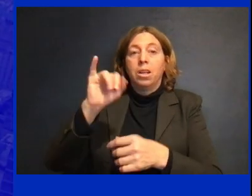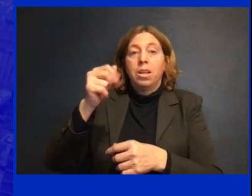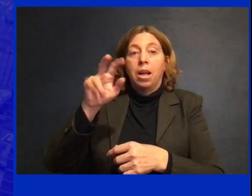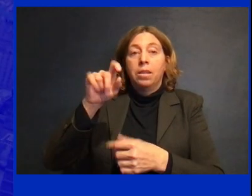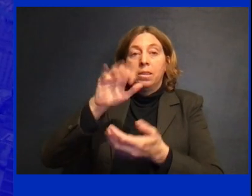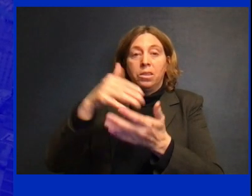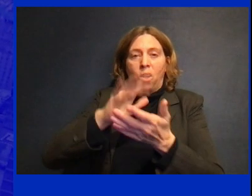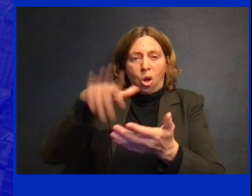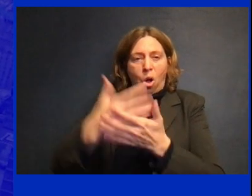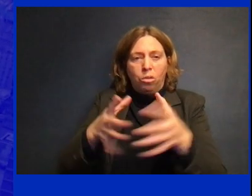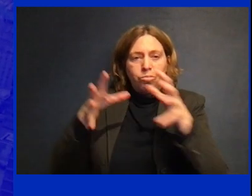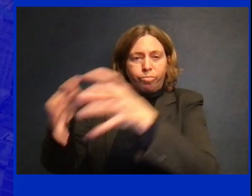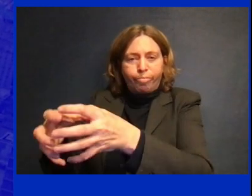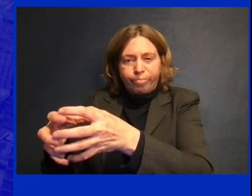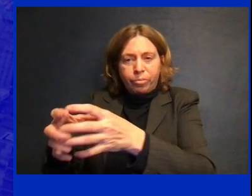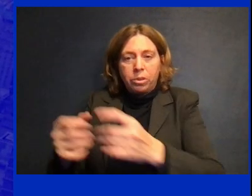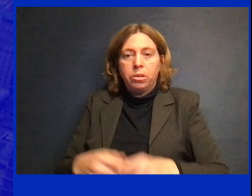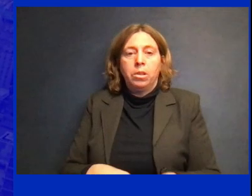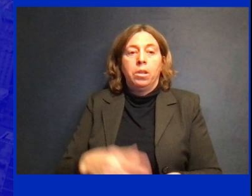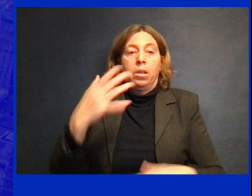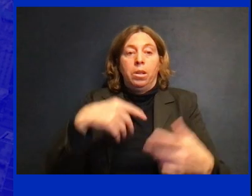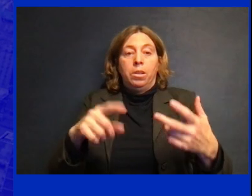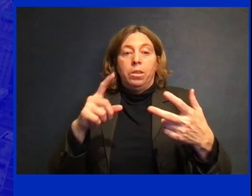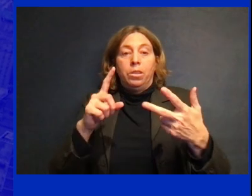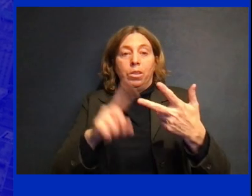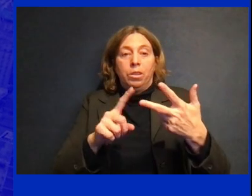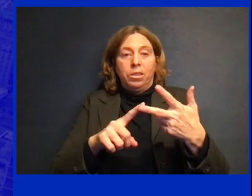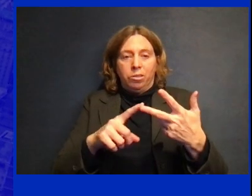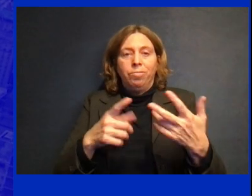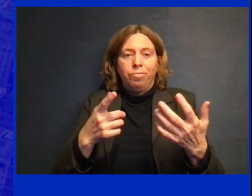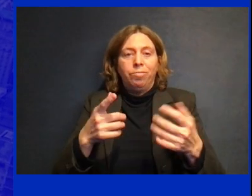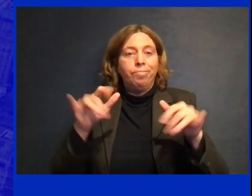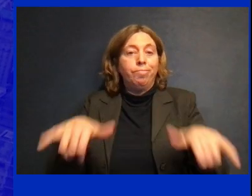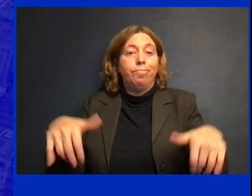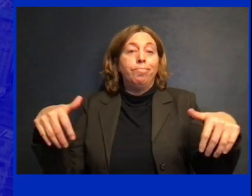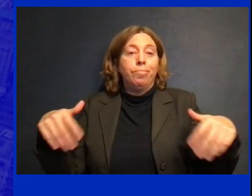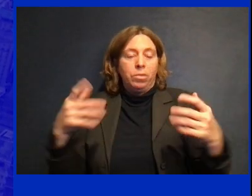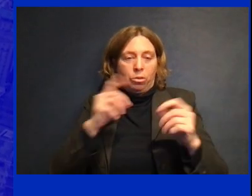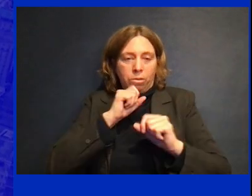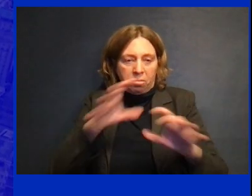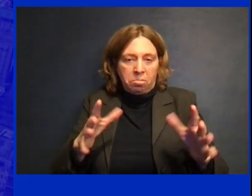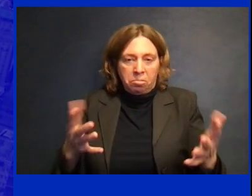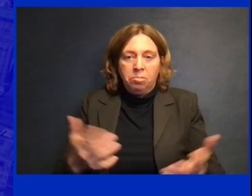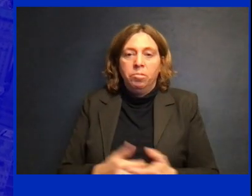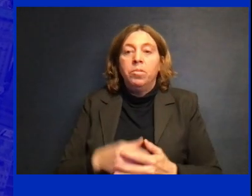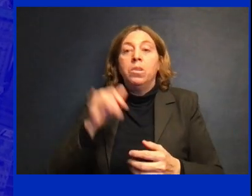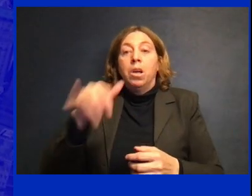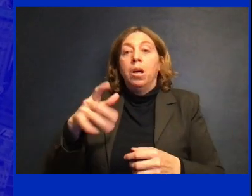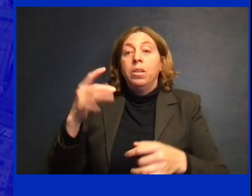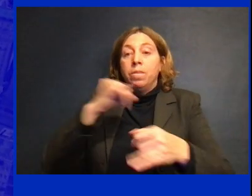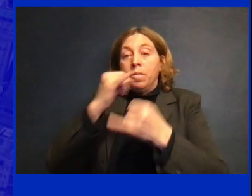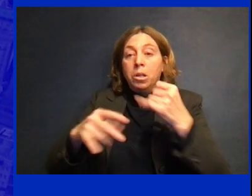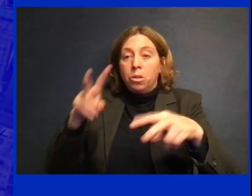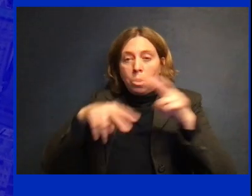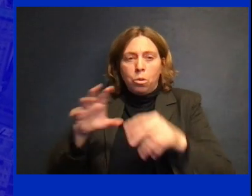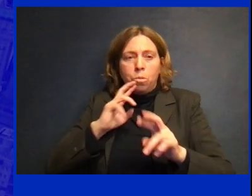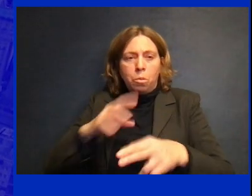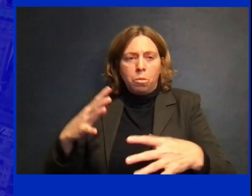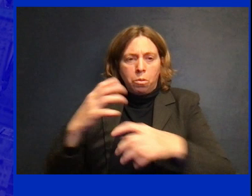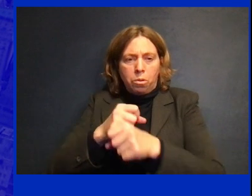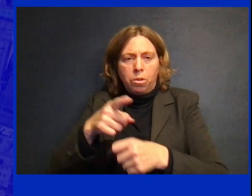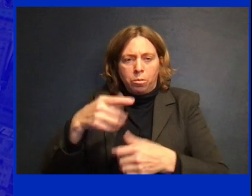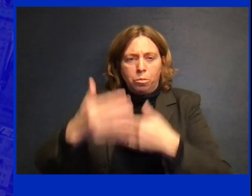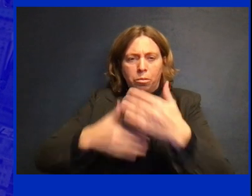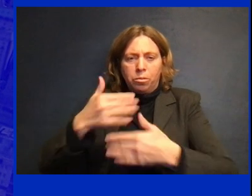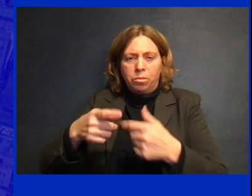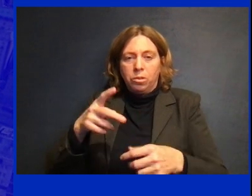The planning-level draft scoping document, summary of comments and responses, and final scoping report summarizing this process and outcome are